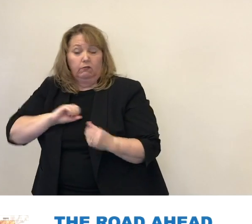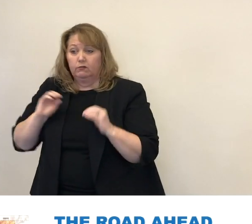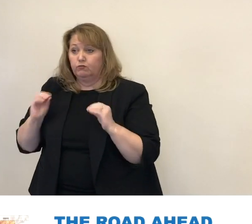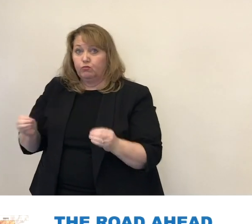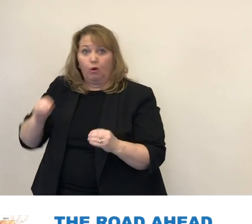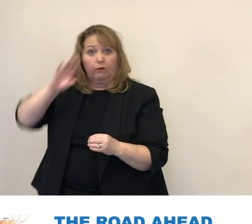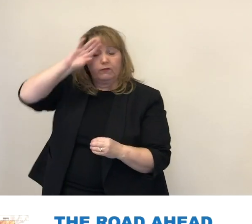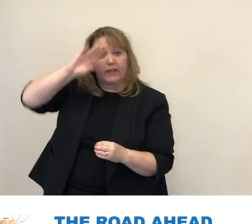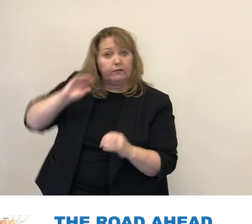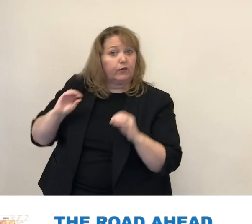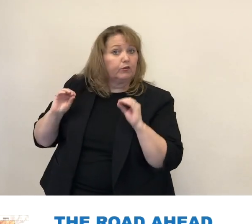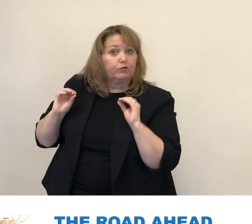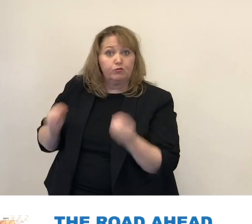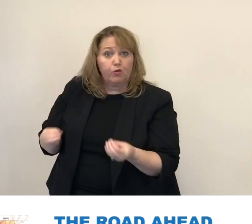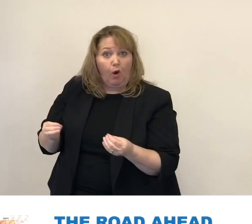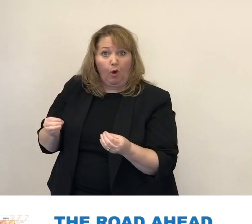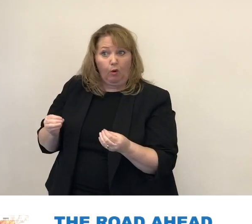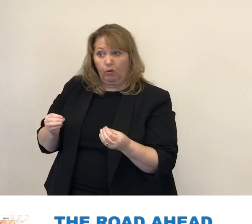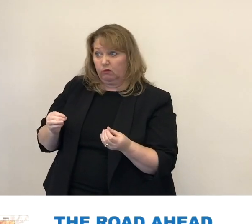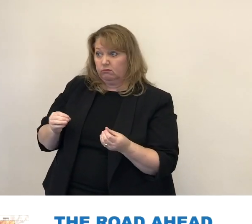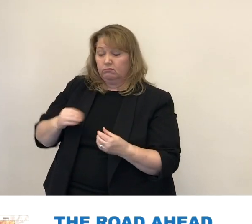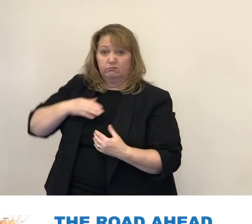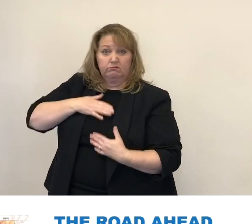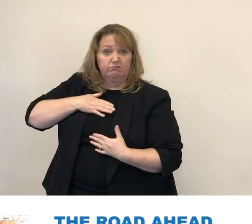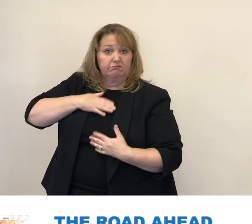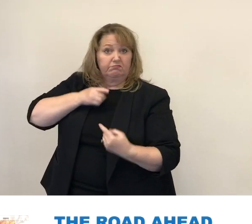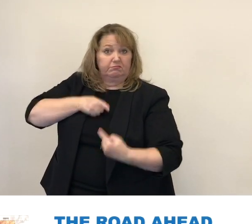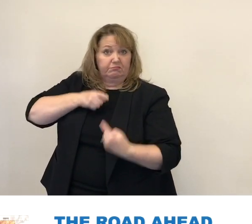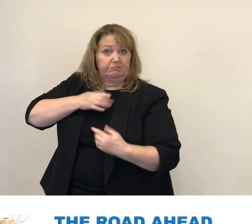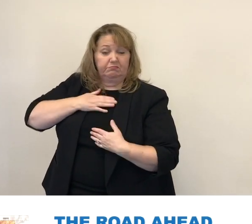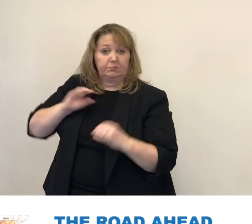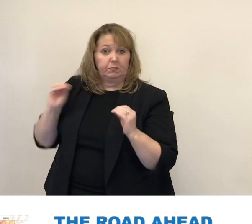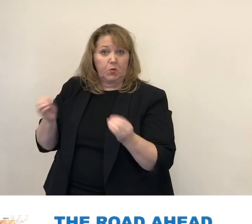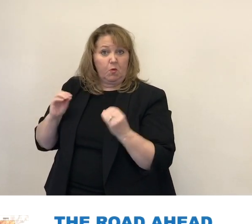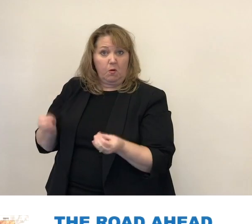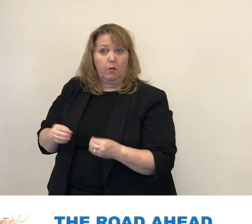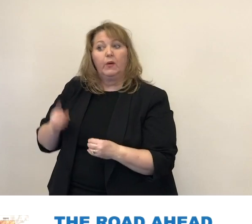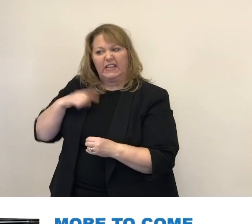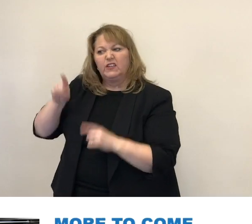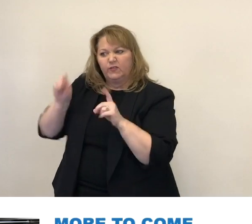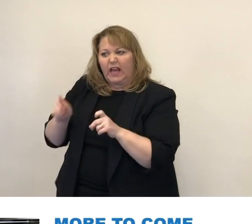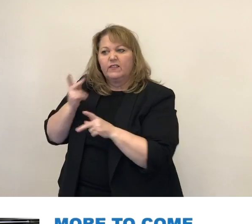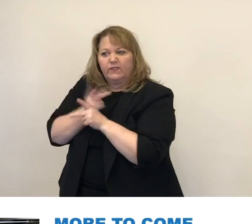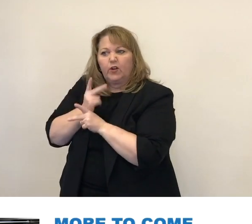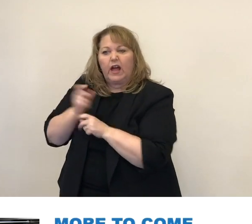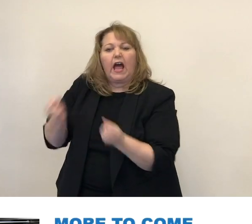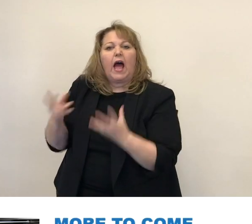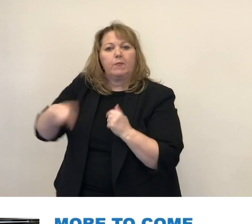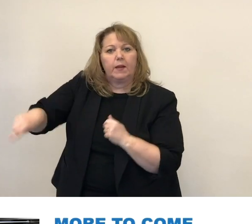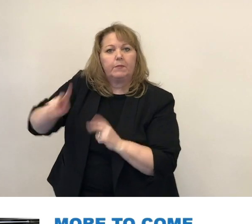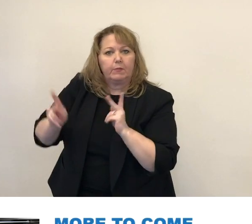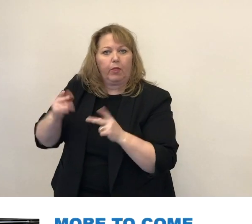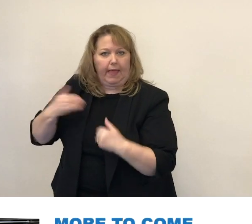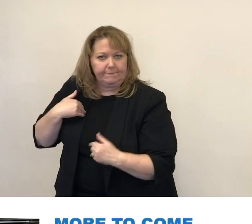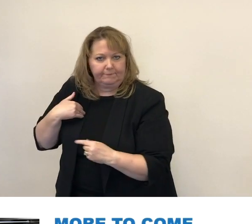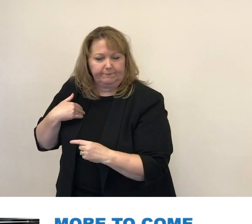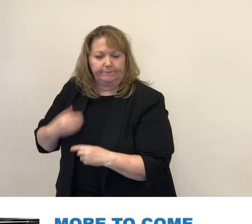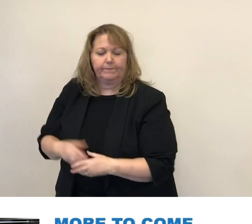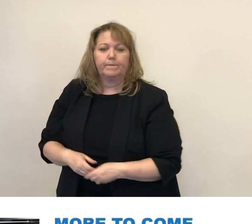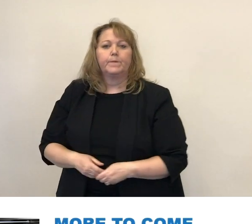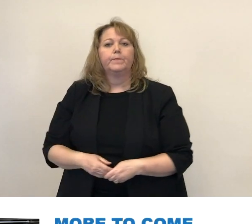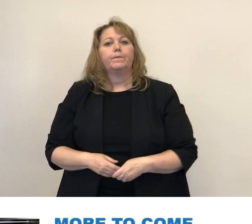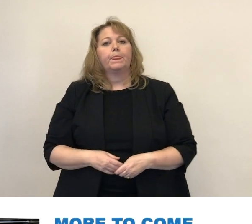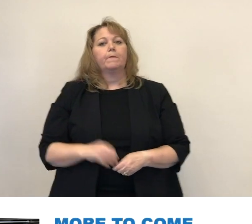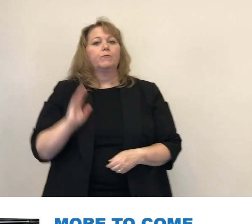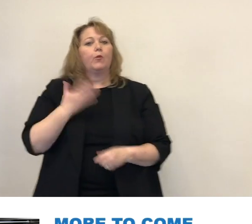need all of that intelligence. So how are we going to accomplish more testing? We have a plan. There's a lot more testing to